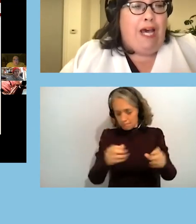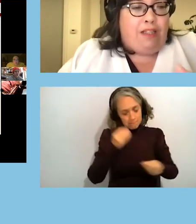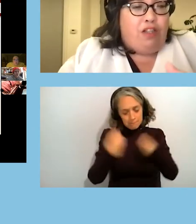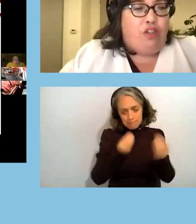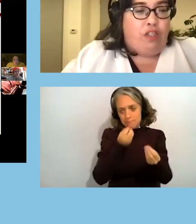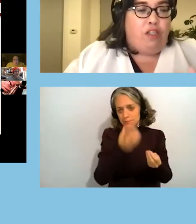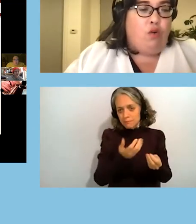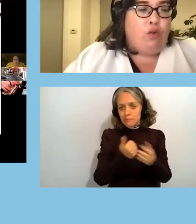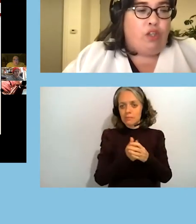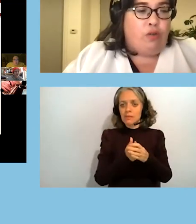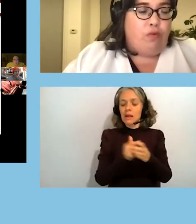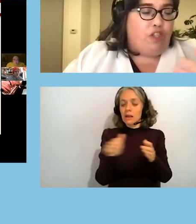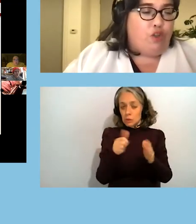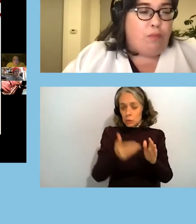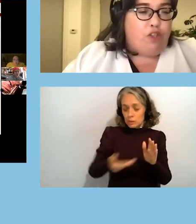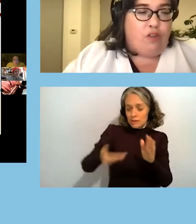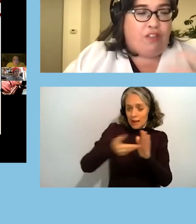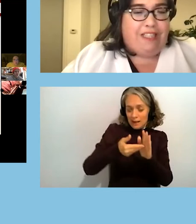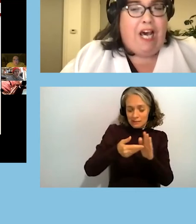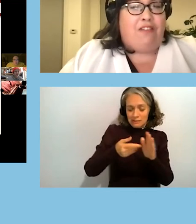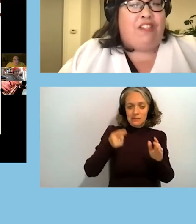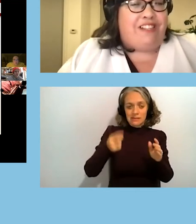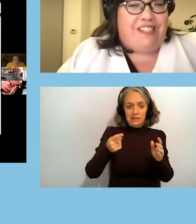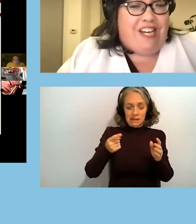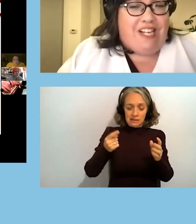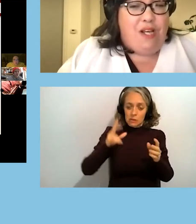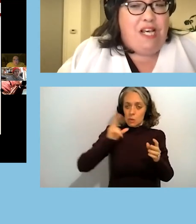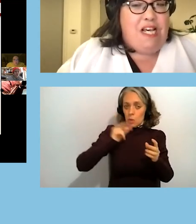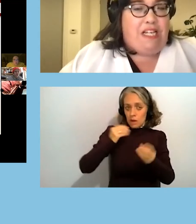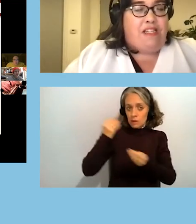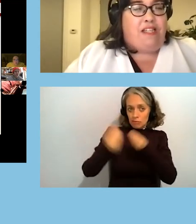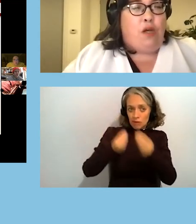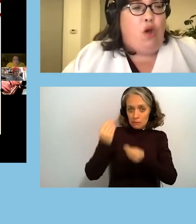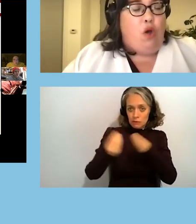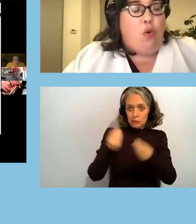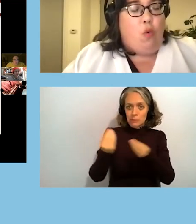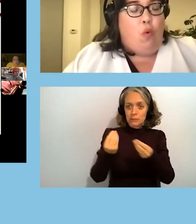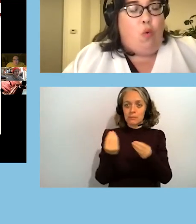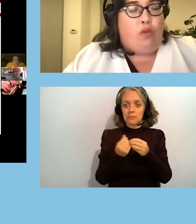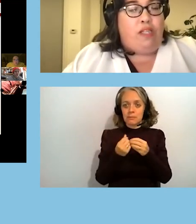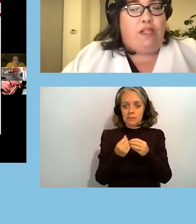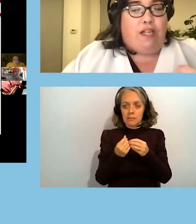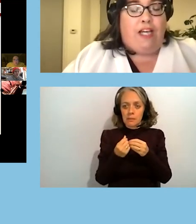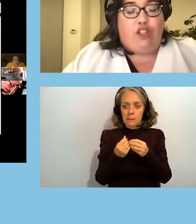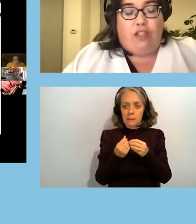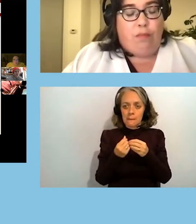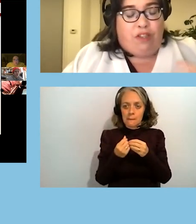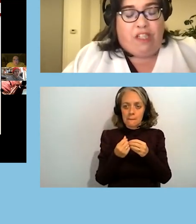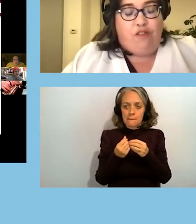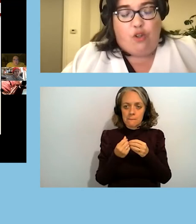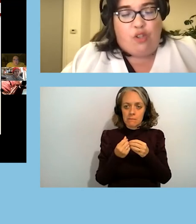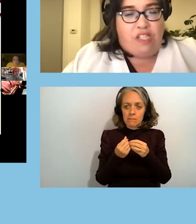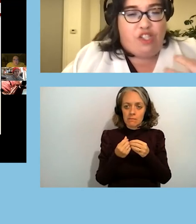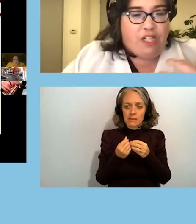I should add to this audio description of this liveness today is that this is like actually some